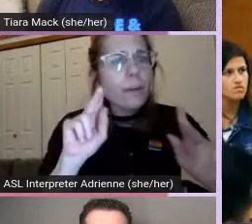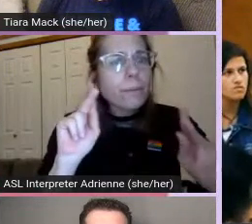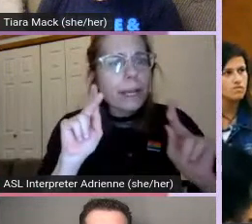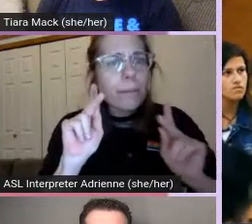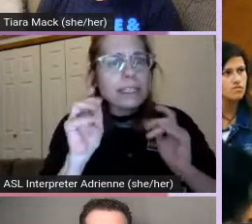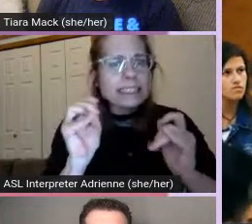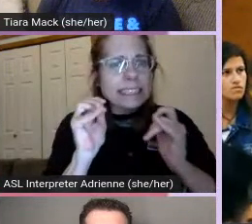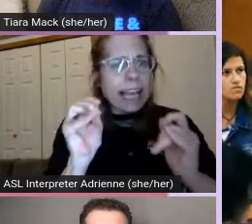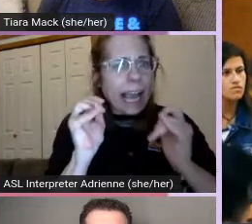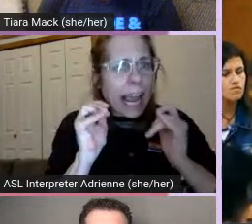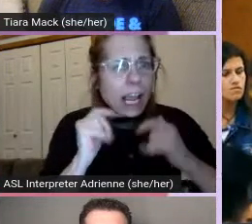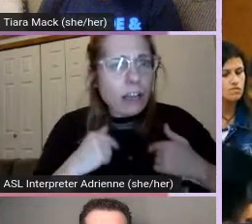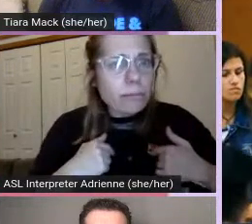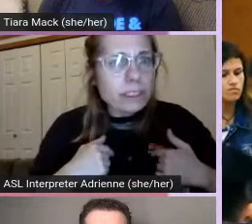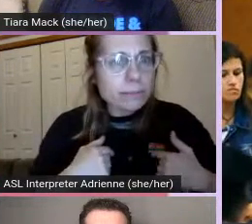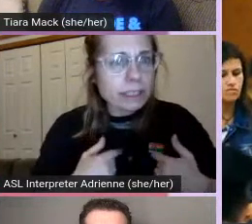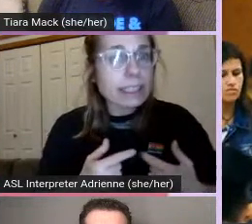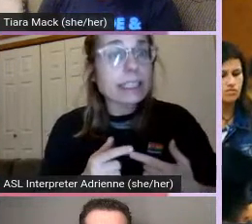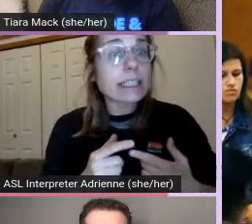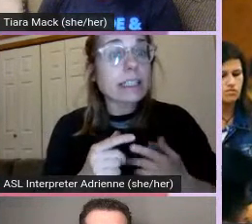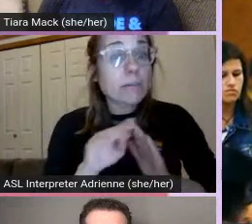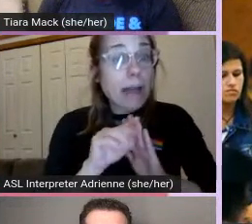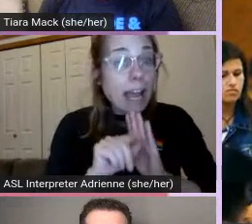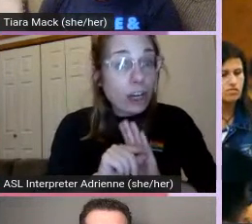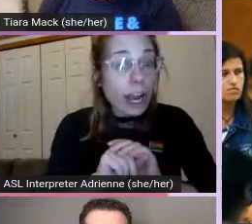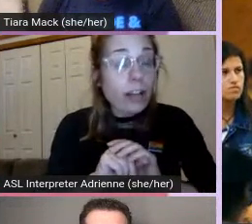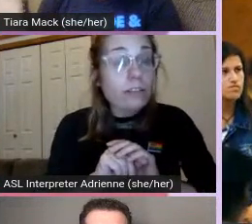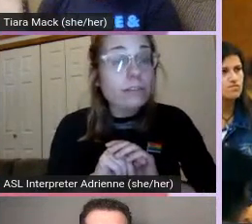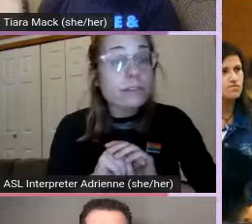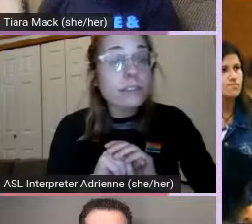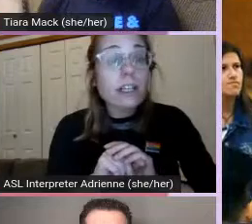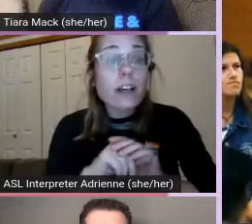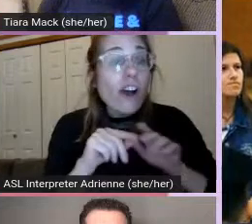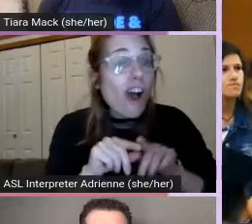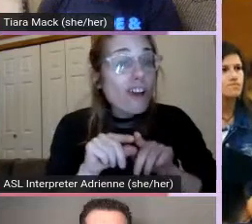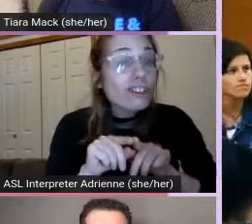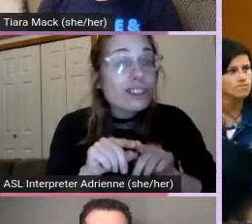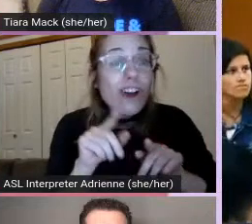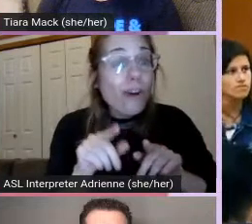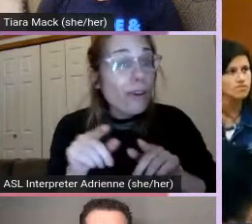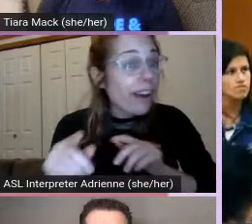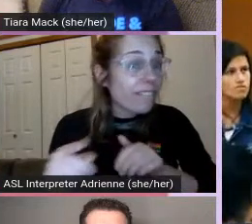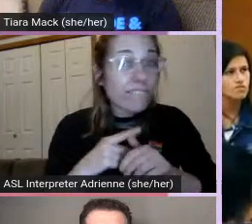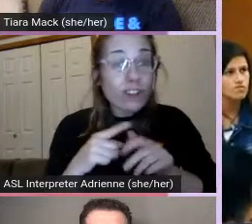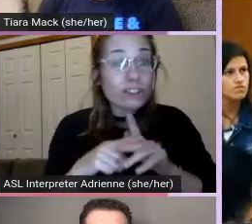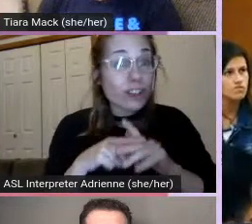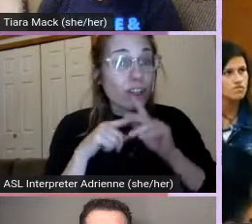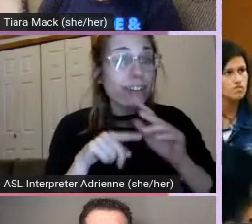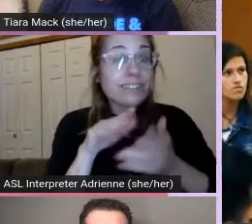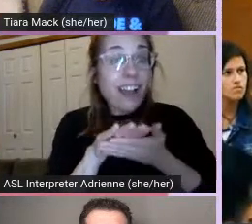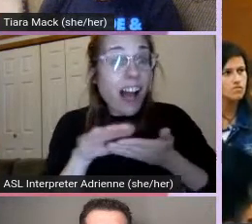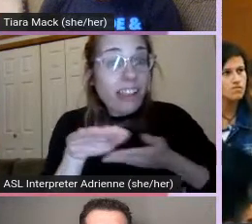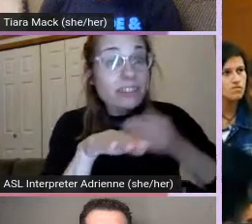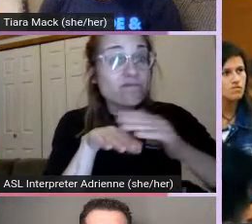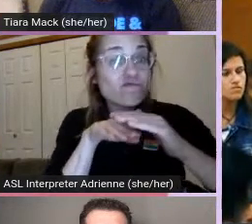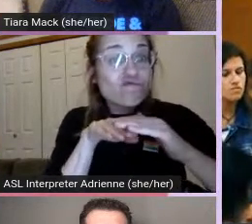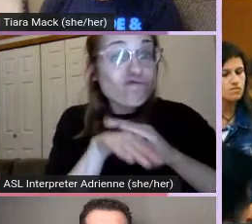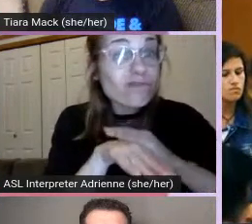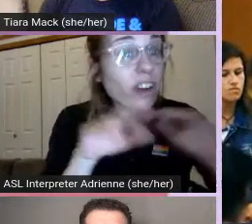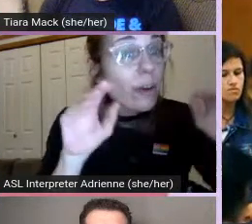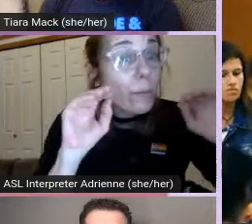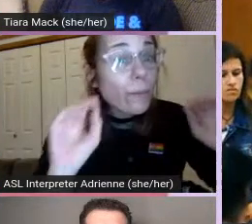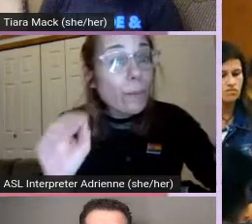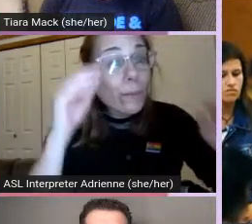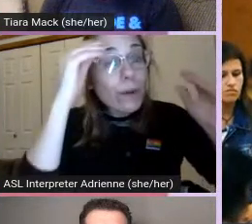received comprehensive, quality, culturally relevant sexual health education, let alone did I have any of the tools to talk about my